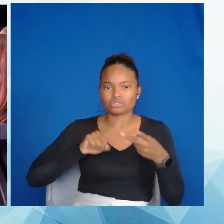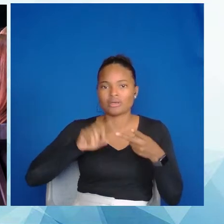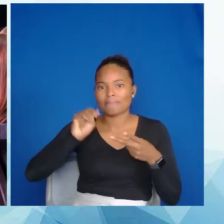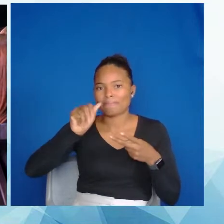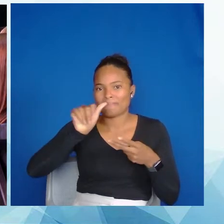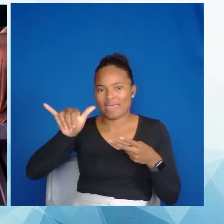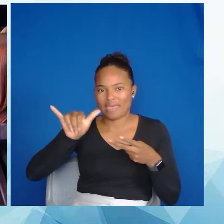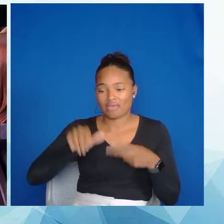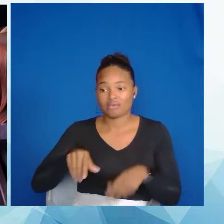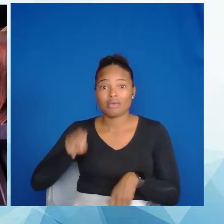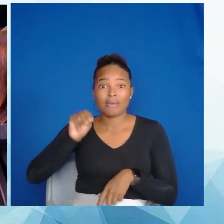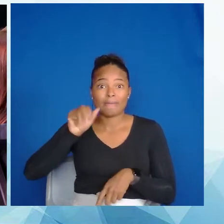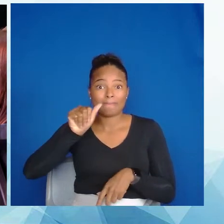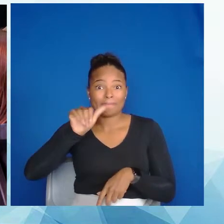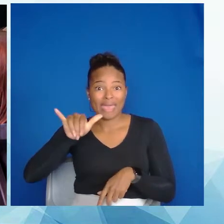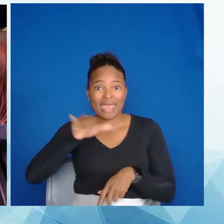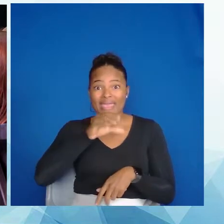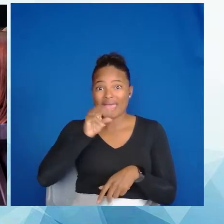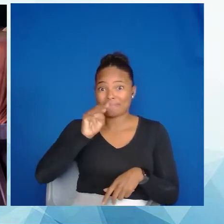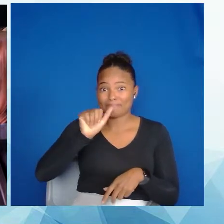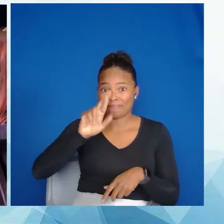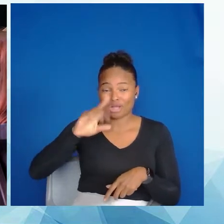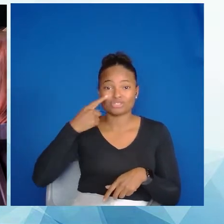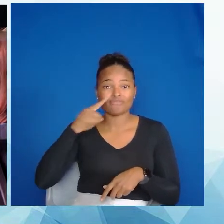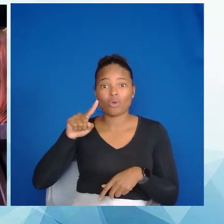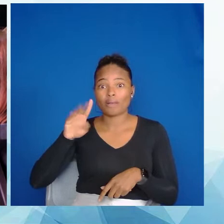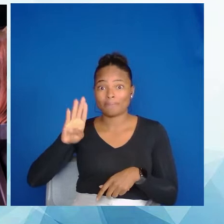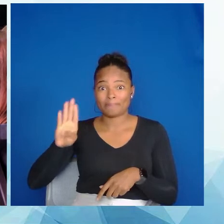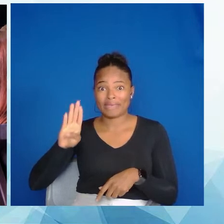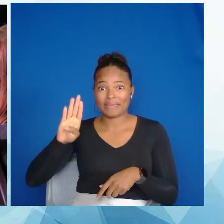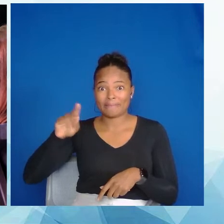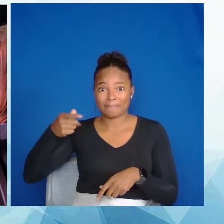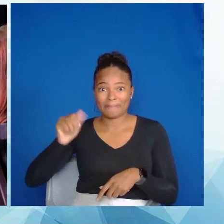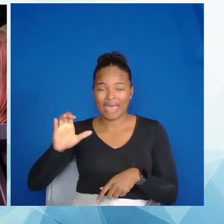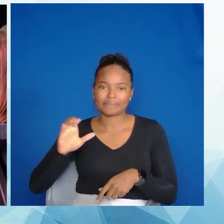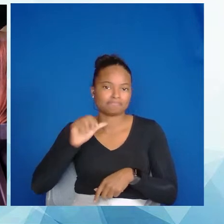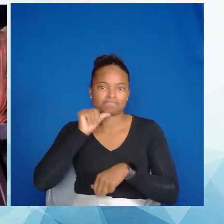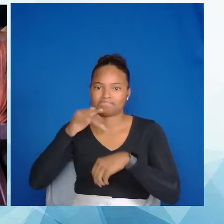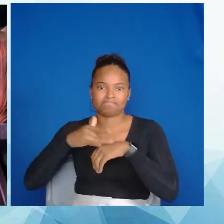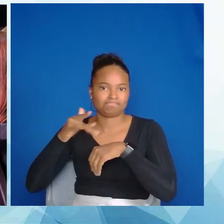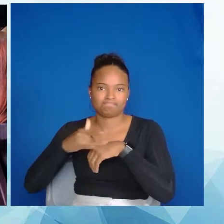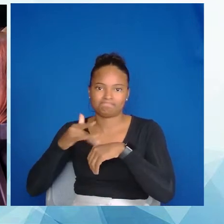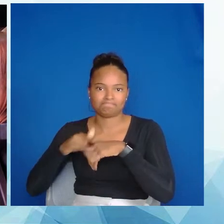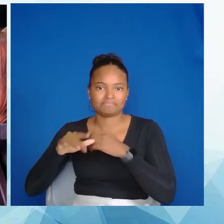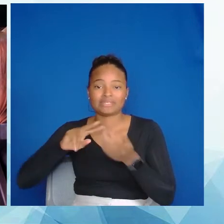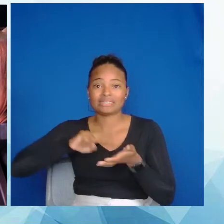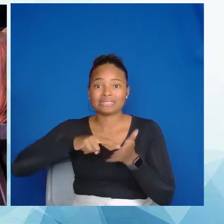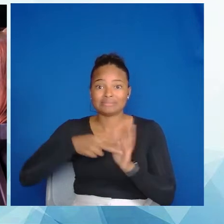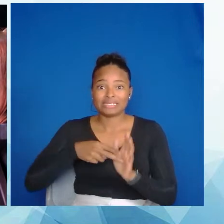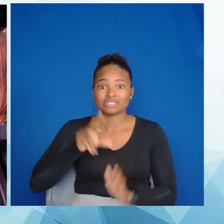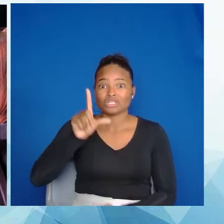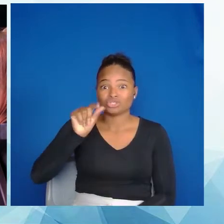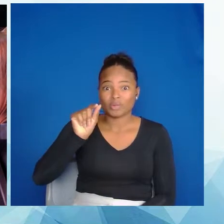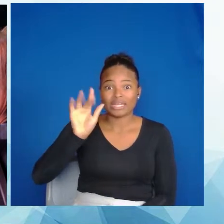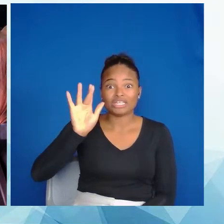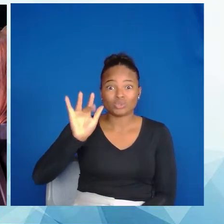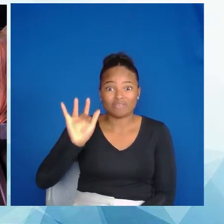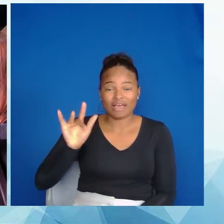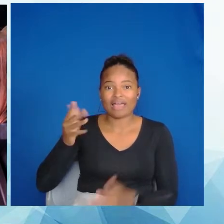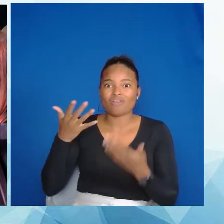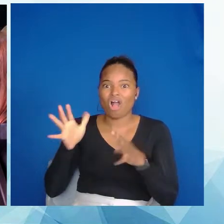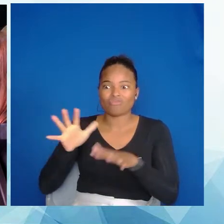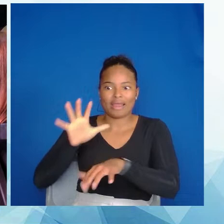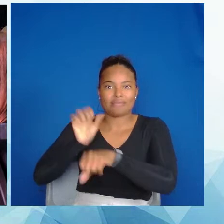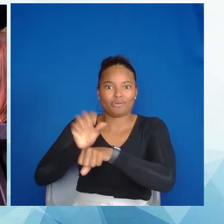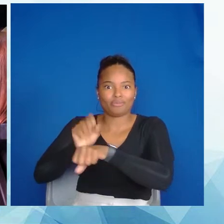in BPAC is not available, which means for 2025, we're already booking up for March